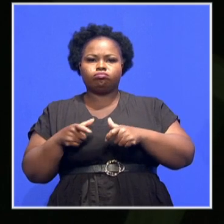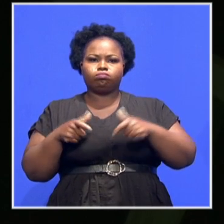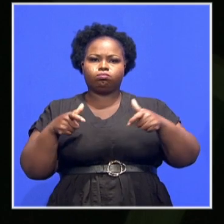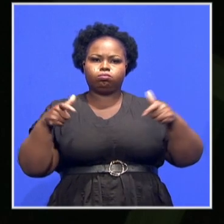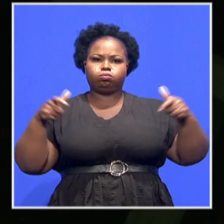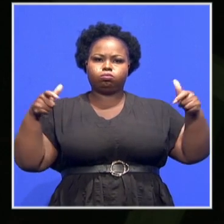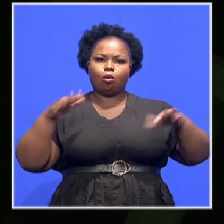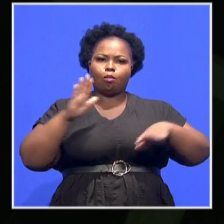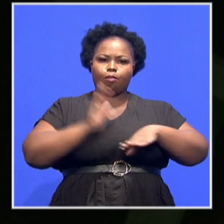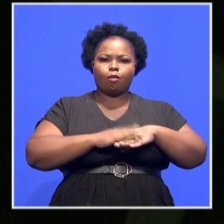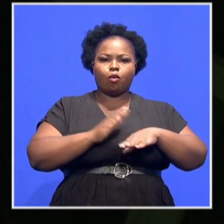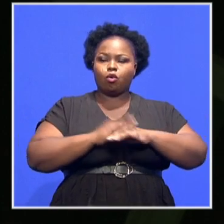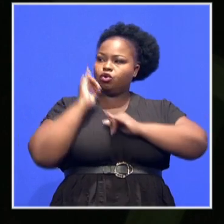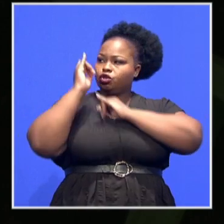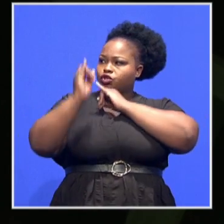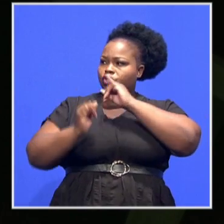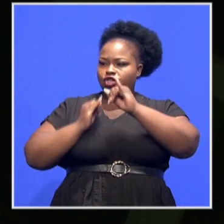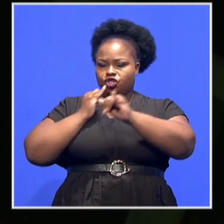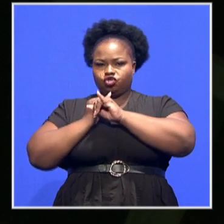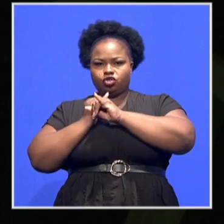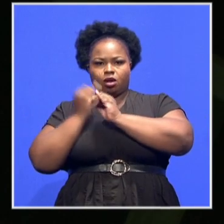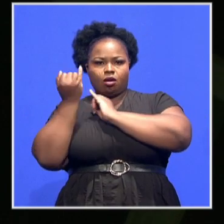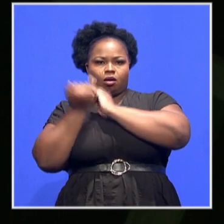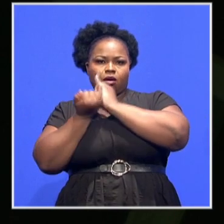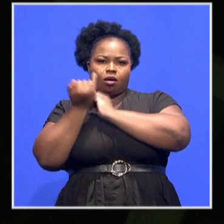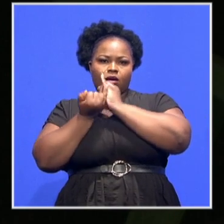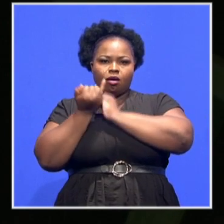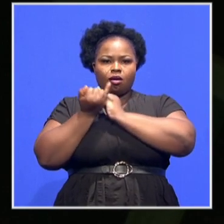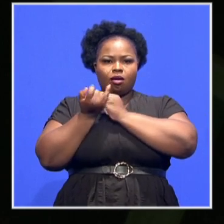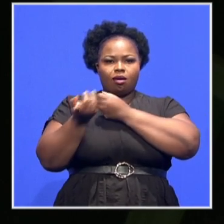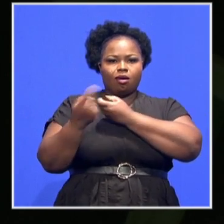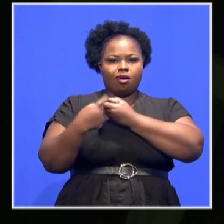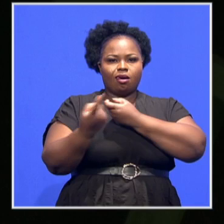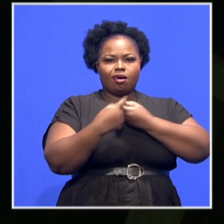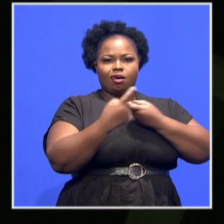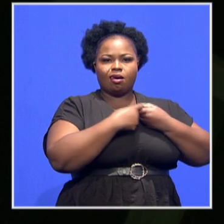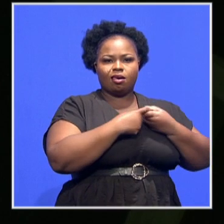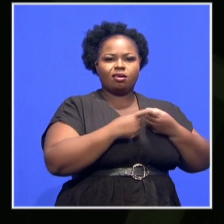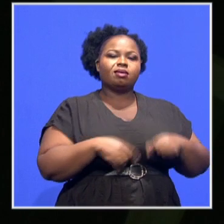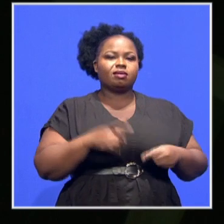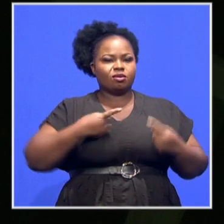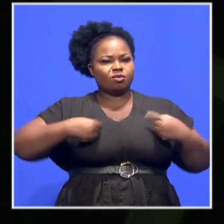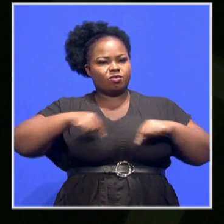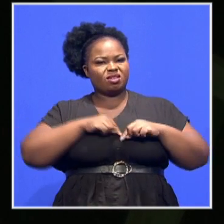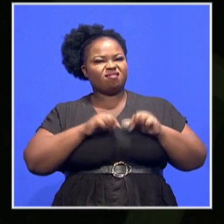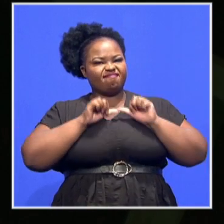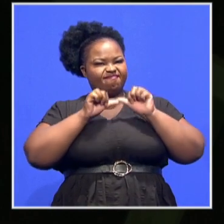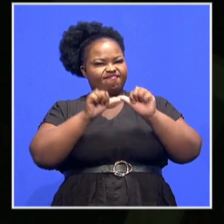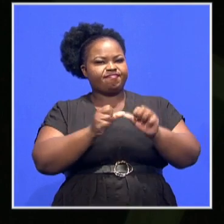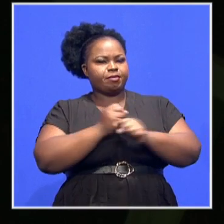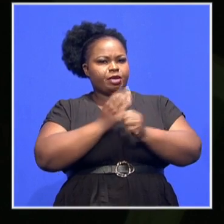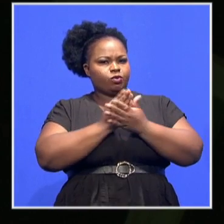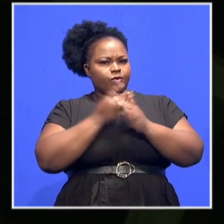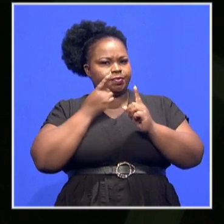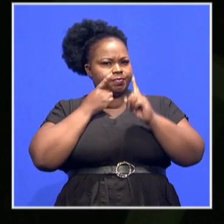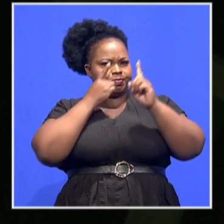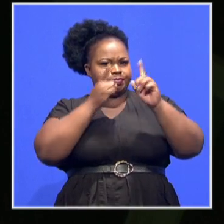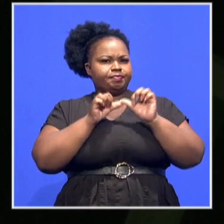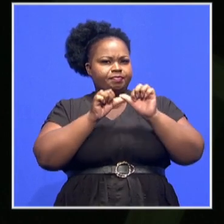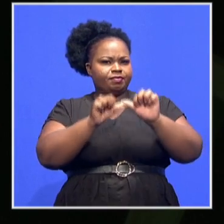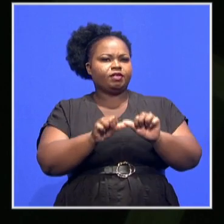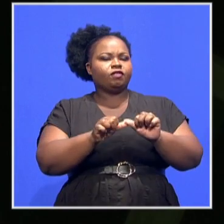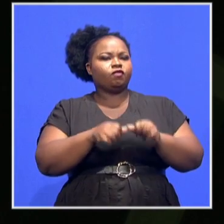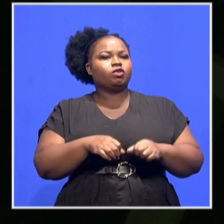globally competitive, and to be a pioneer in the global drive towards sustainable